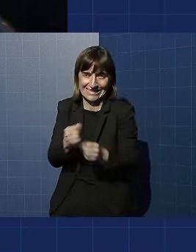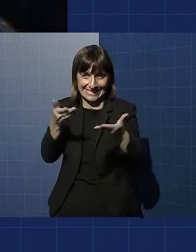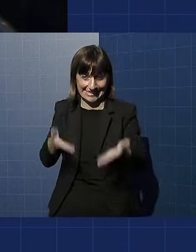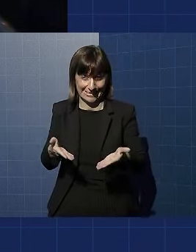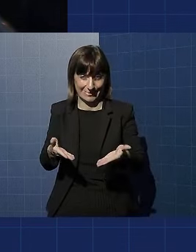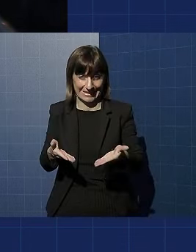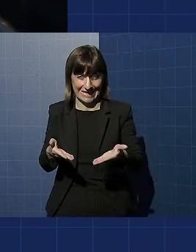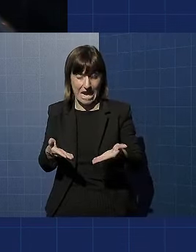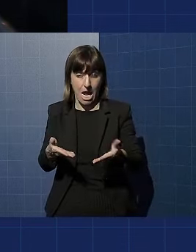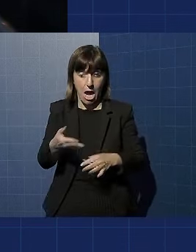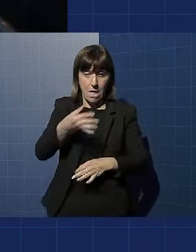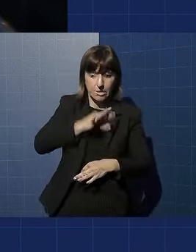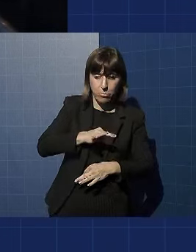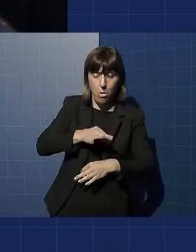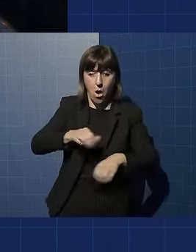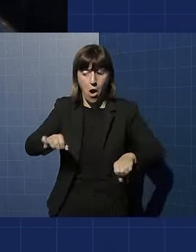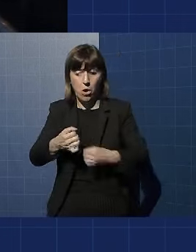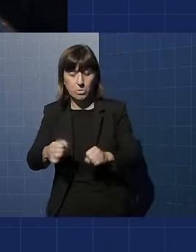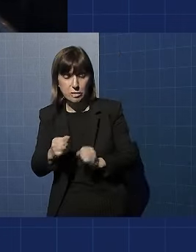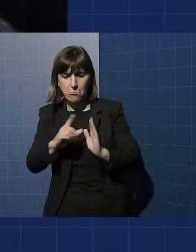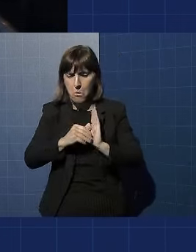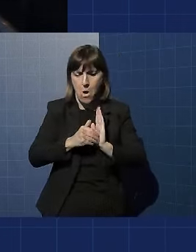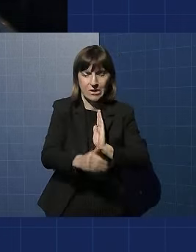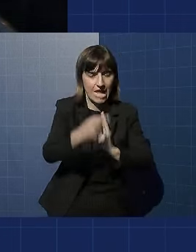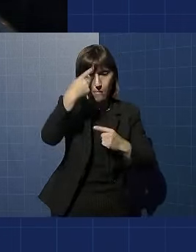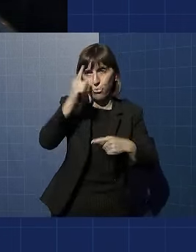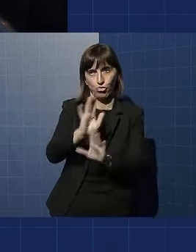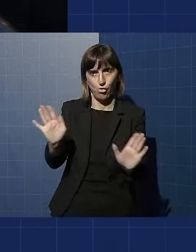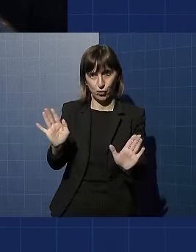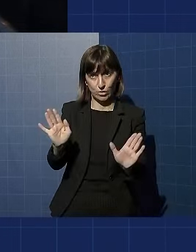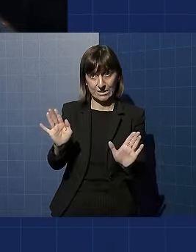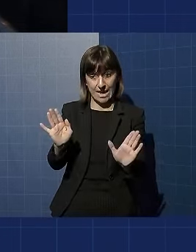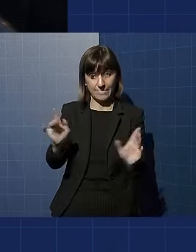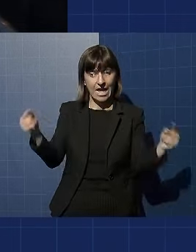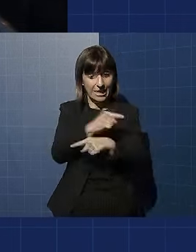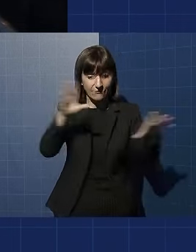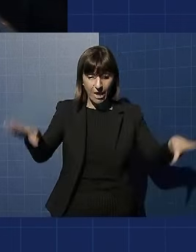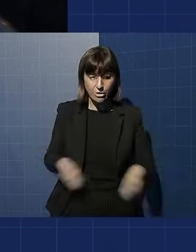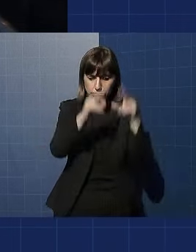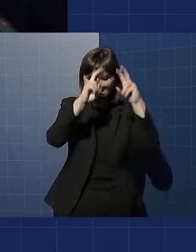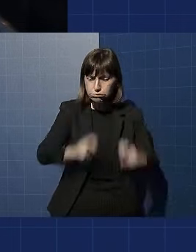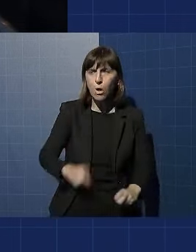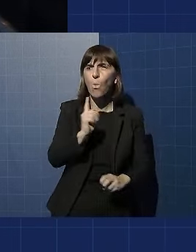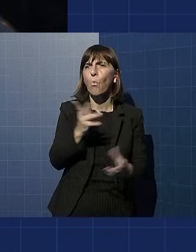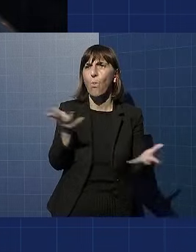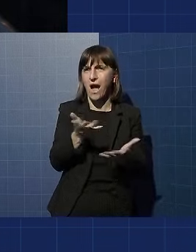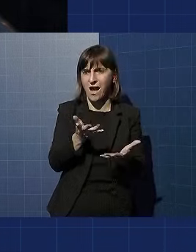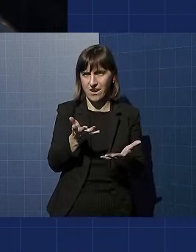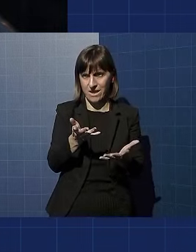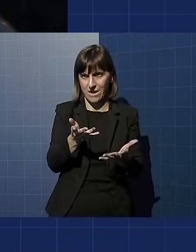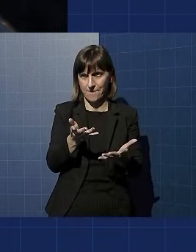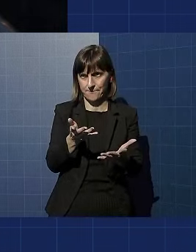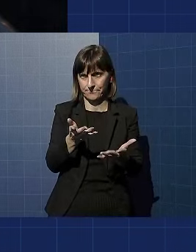hibernation. What we have started to look into is the ideal conditions for humans